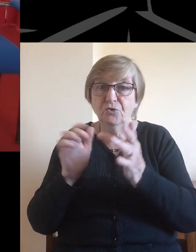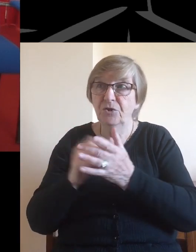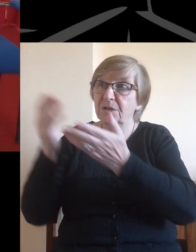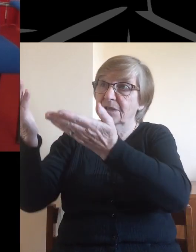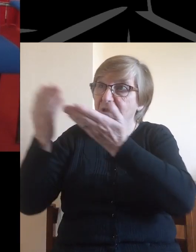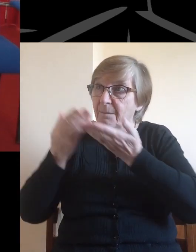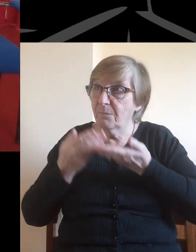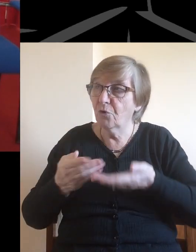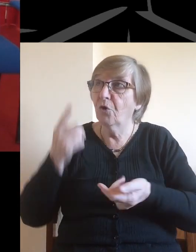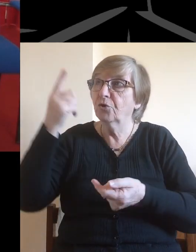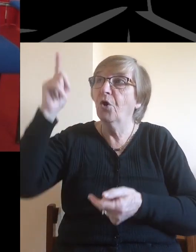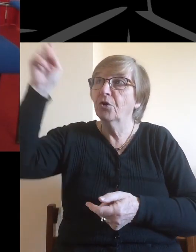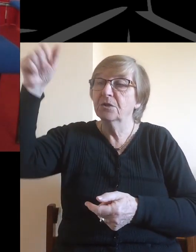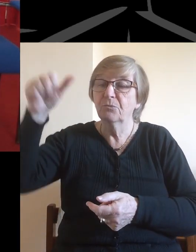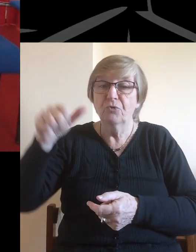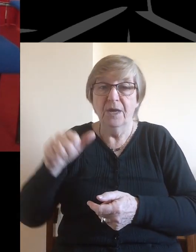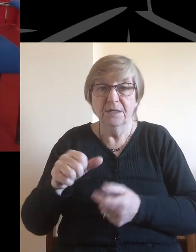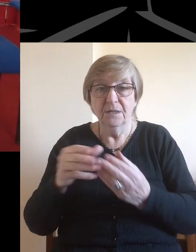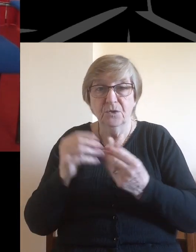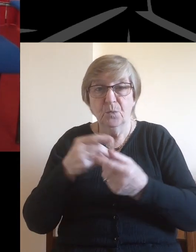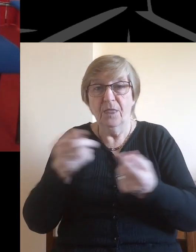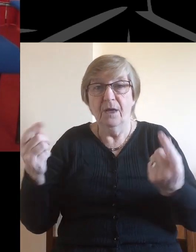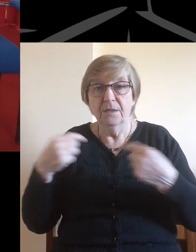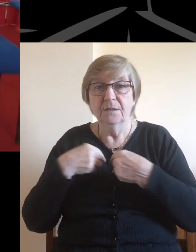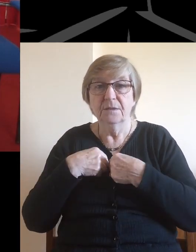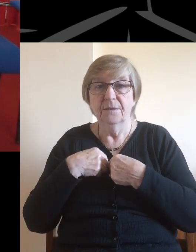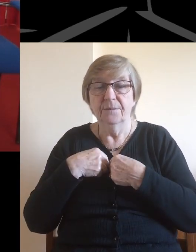brought God's presence to us.